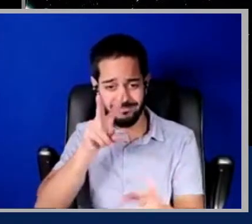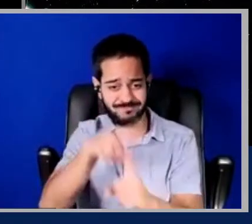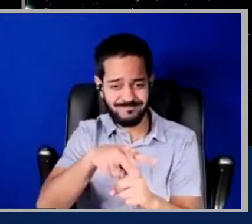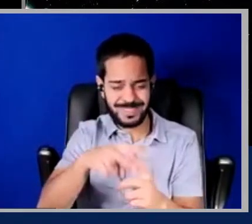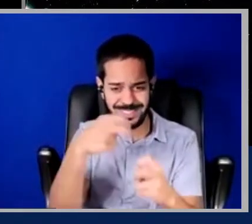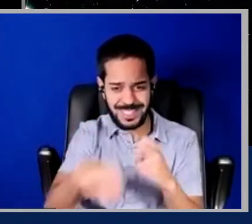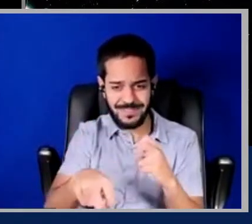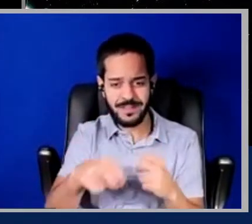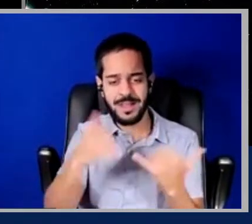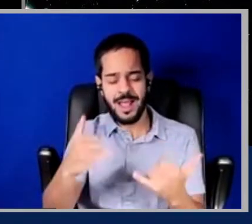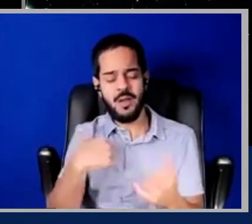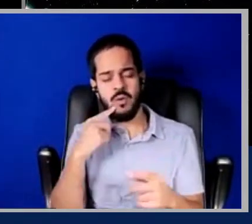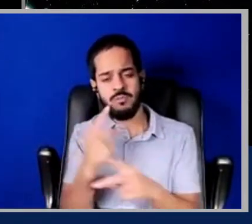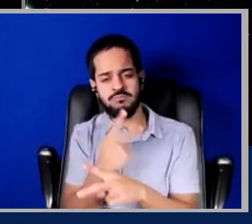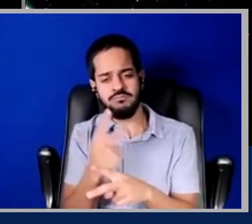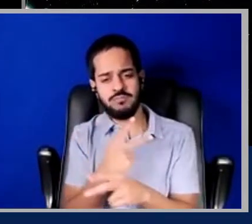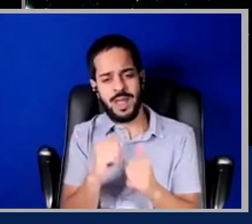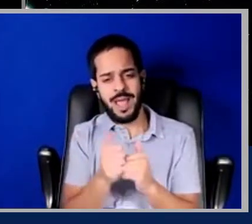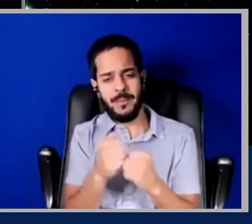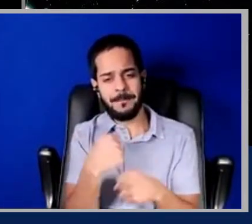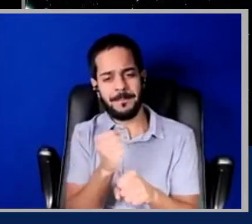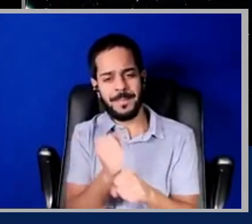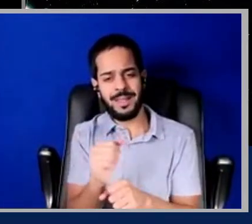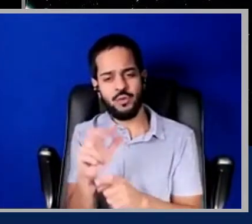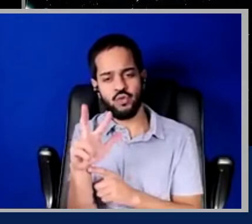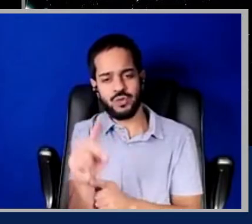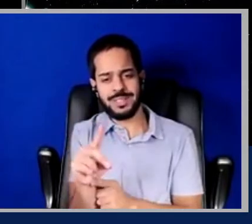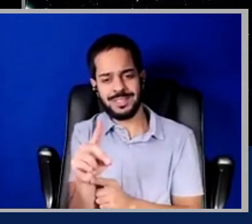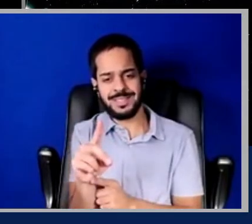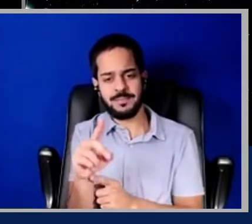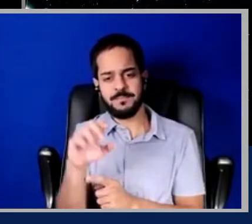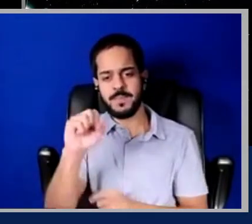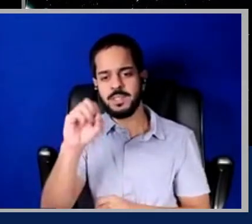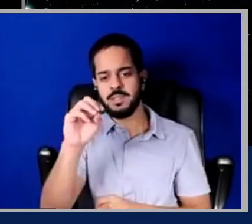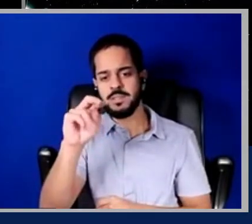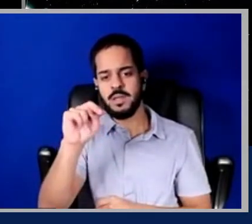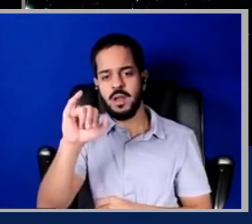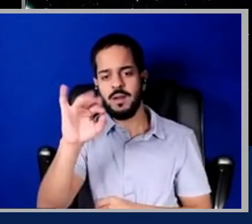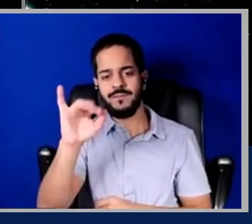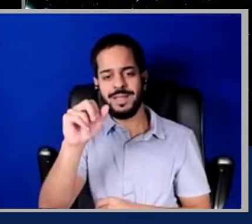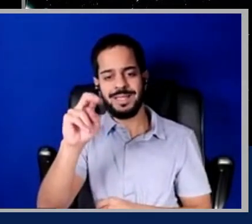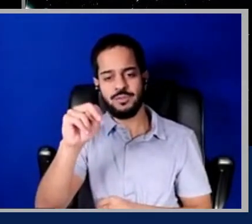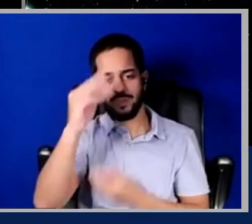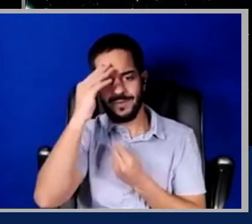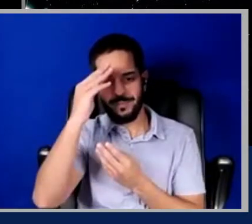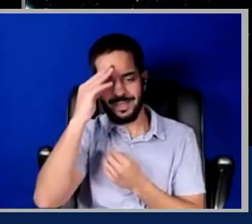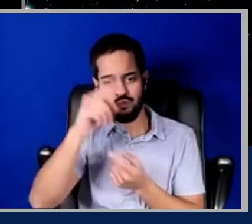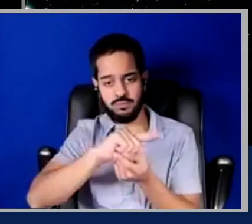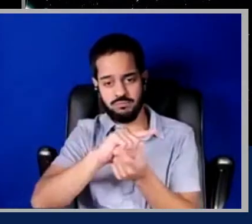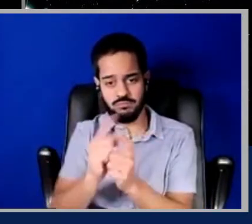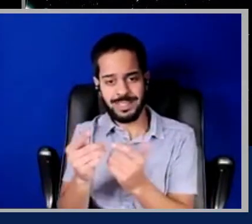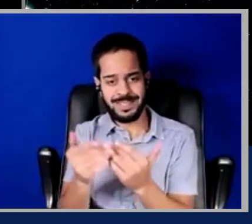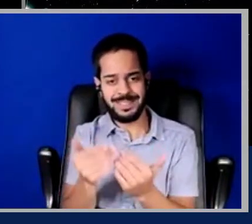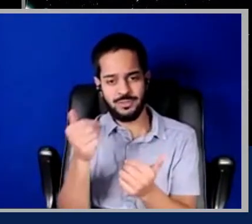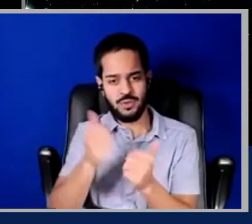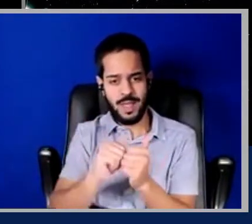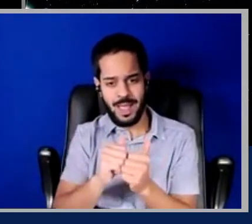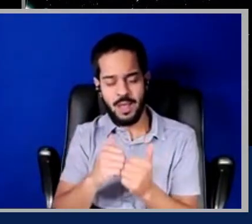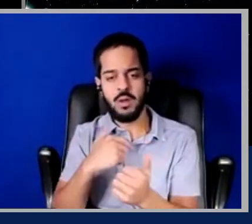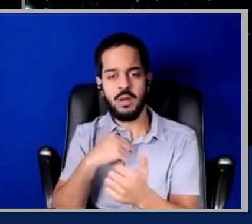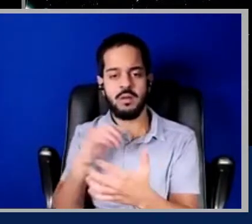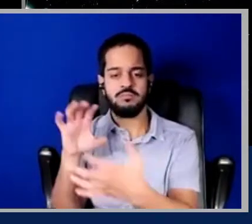data sonification easier and faster. And I started working with some colleagues at System Sounds, Matt Russo and